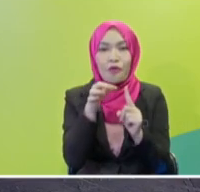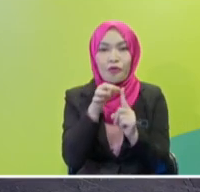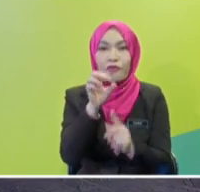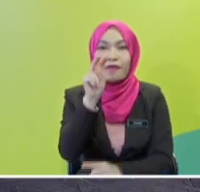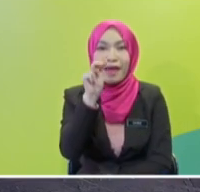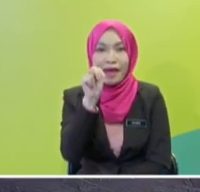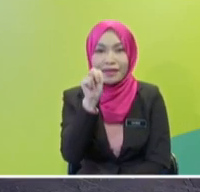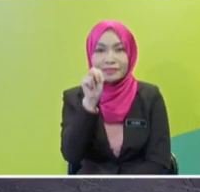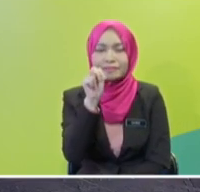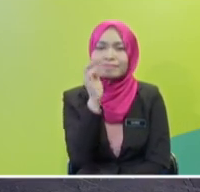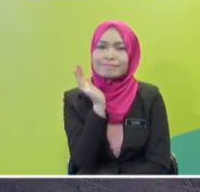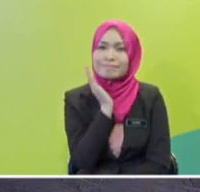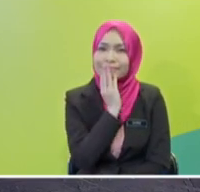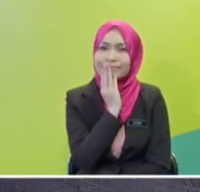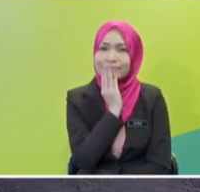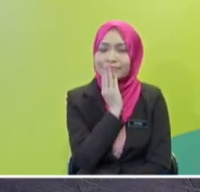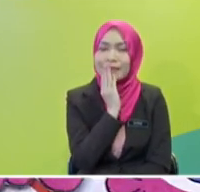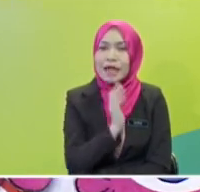T-shirt. Ah, here.